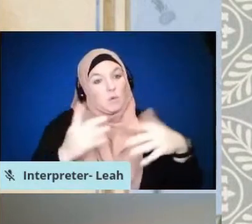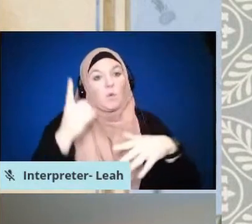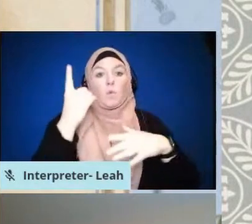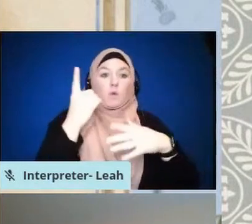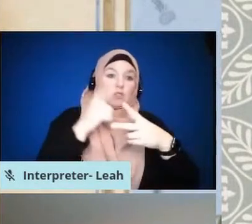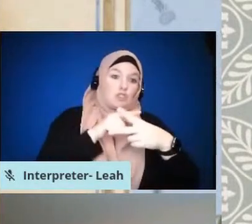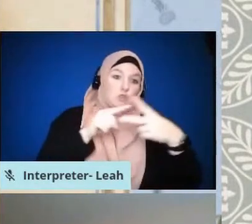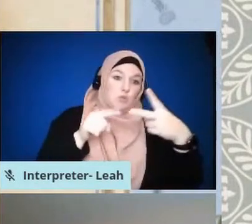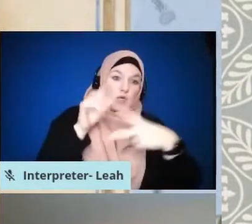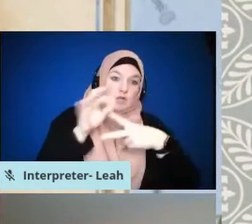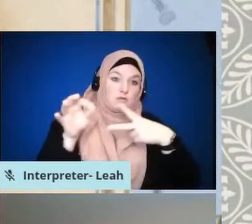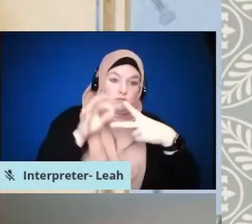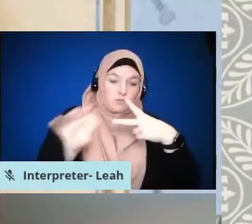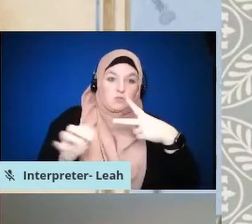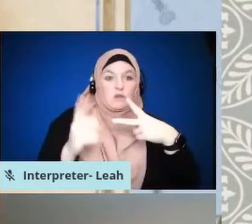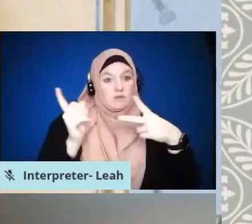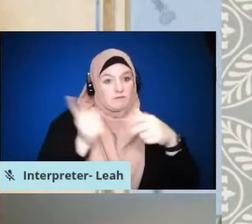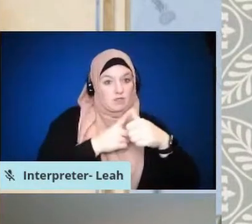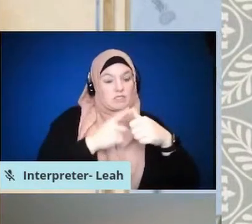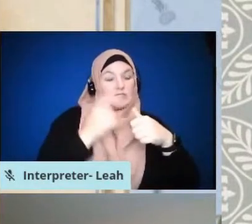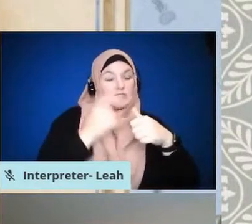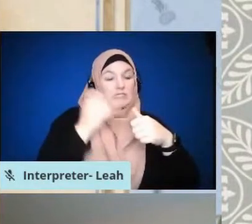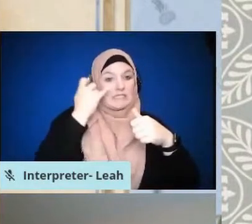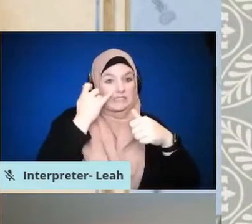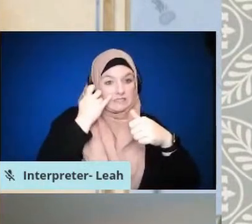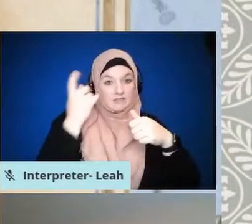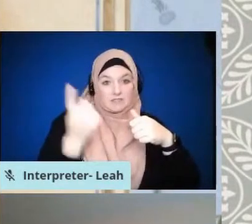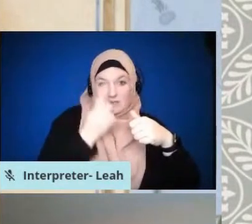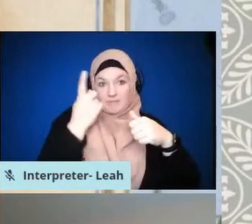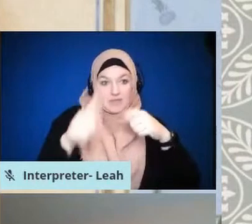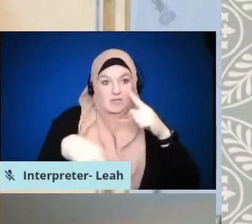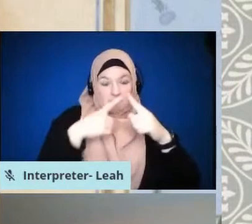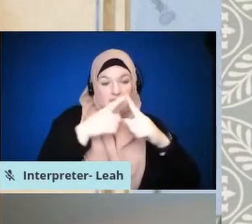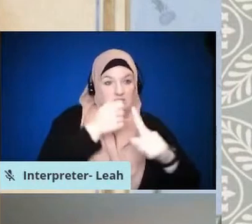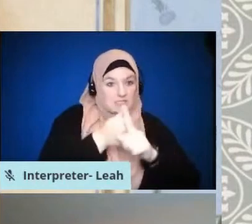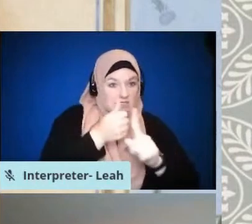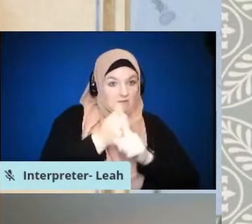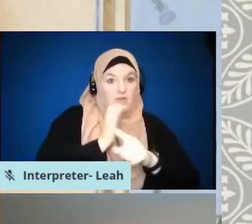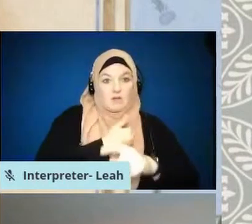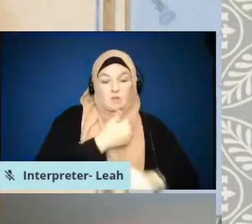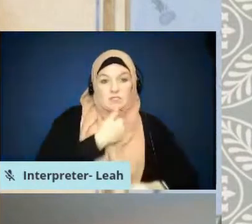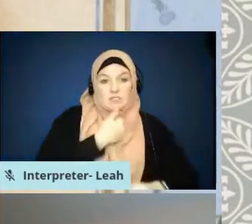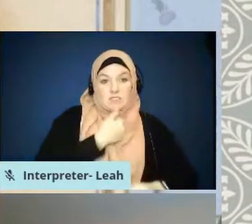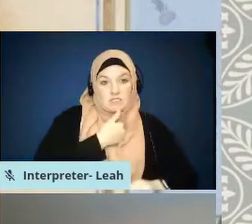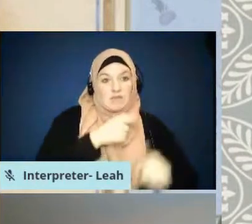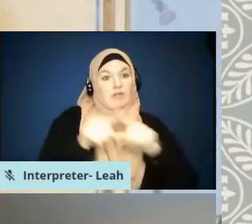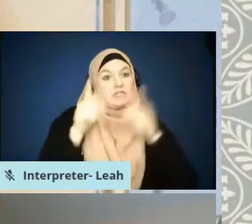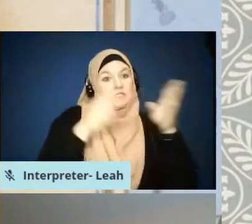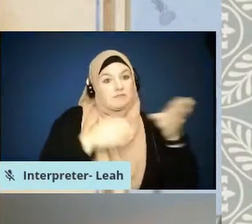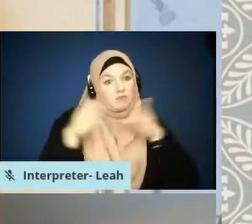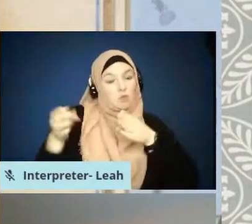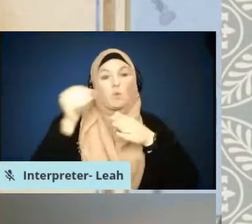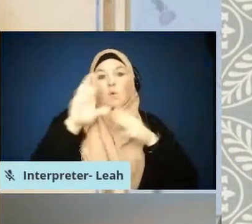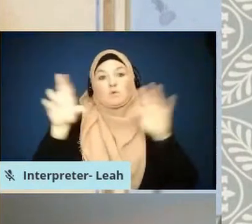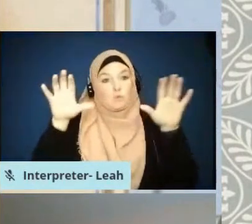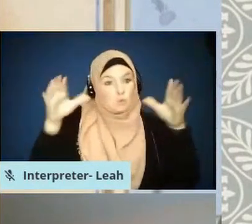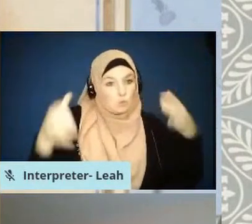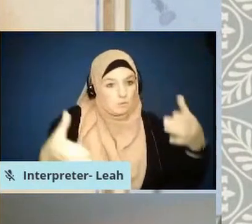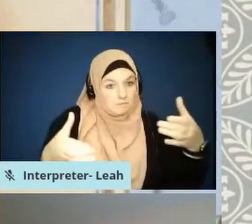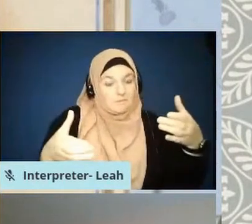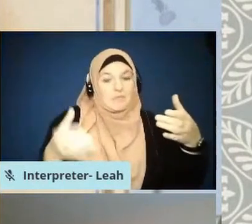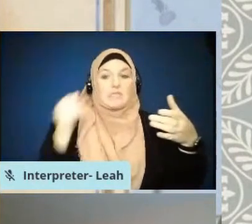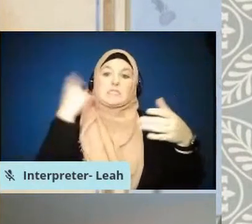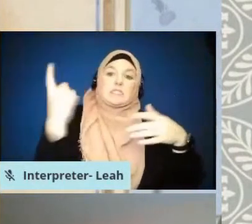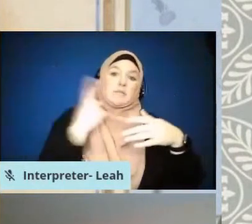of the two options. One, if it's something about the self, about ourself as an individual or as a group.